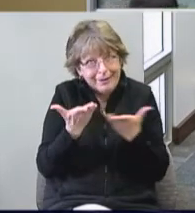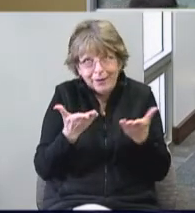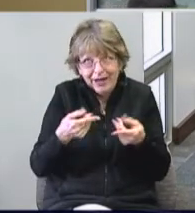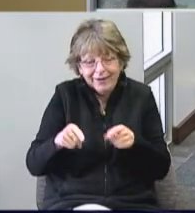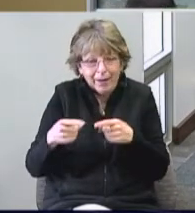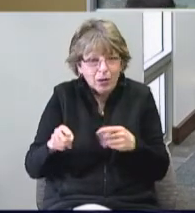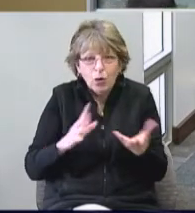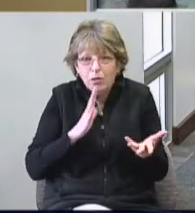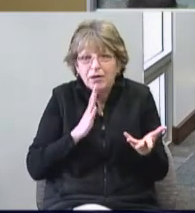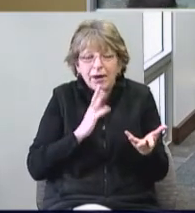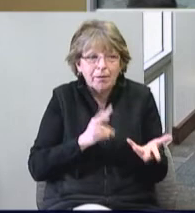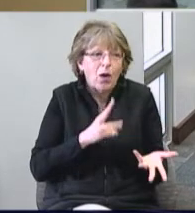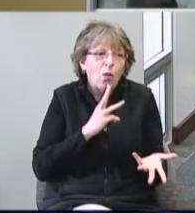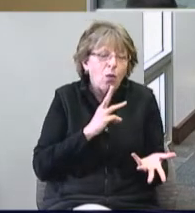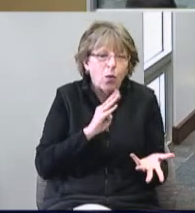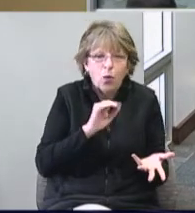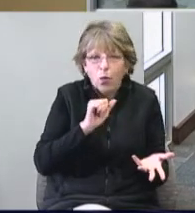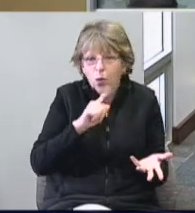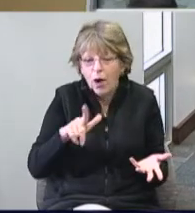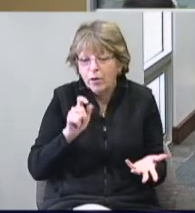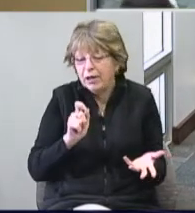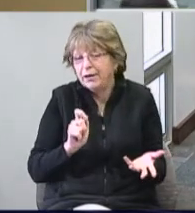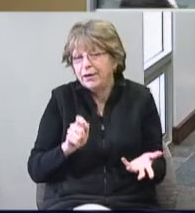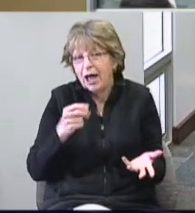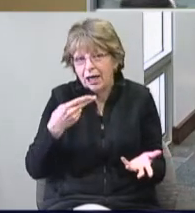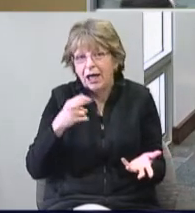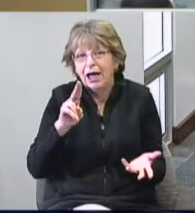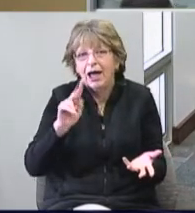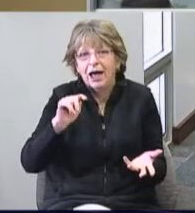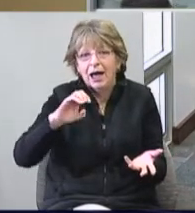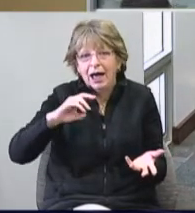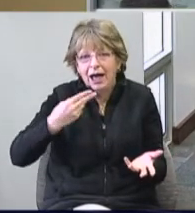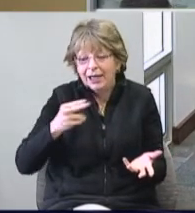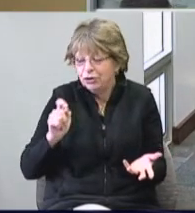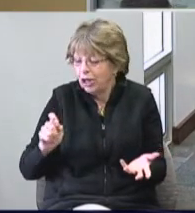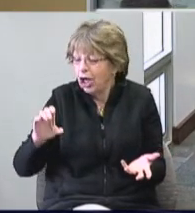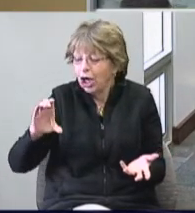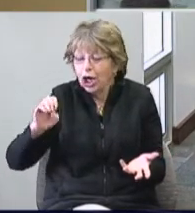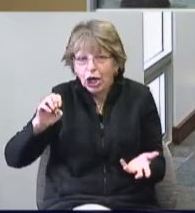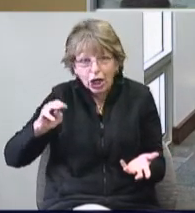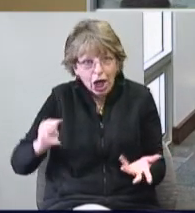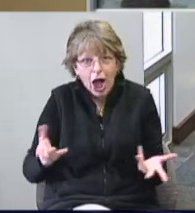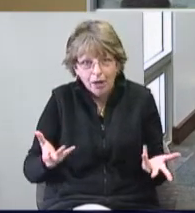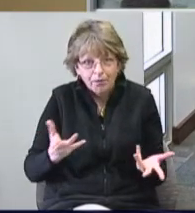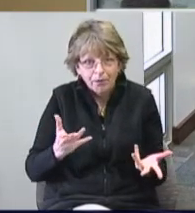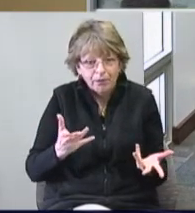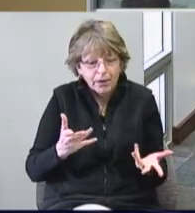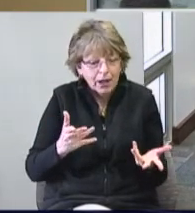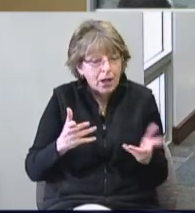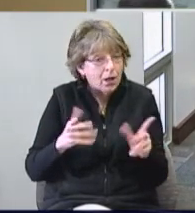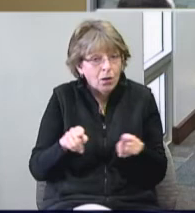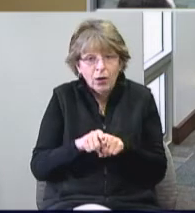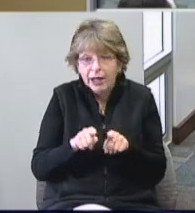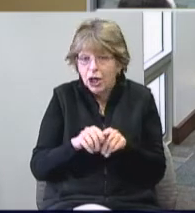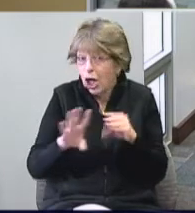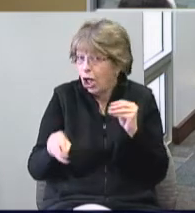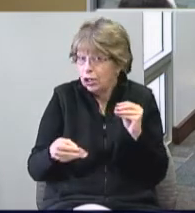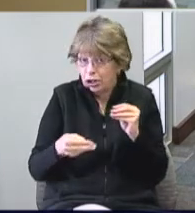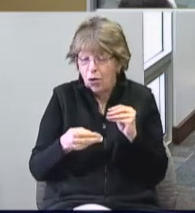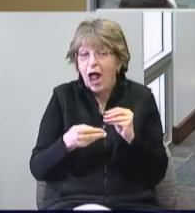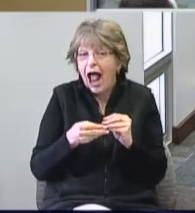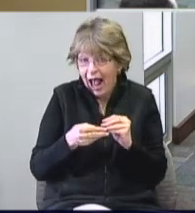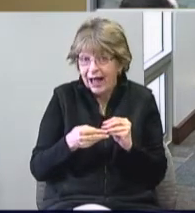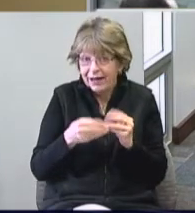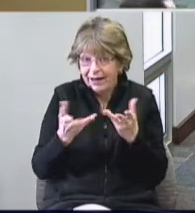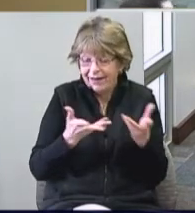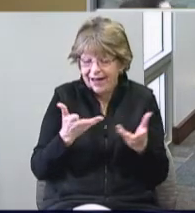about waterbill.hutchgov.com on there, and we can also put in a third of a page insert in those bills as well.